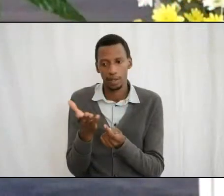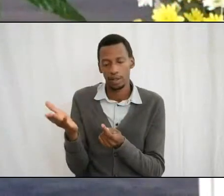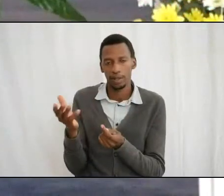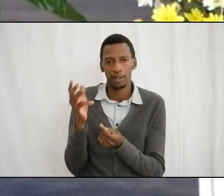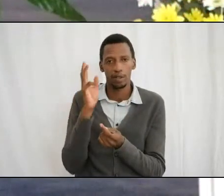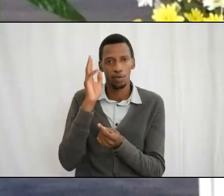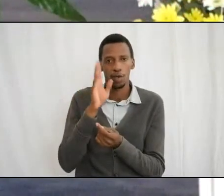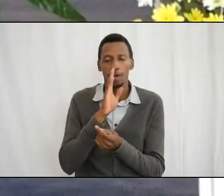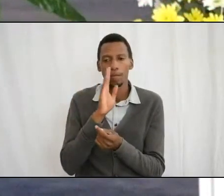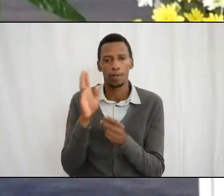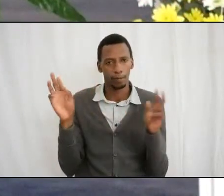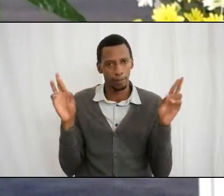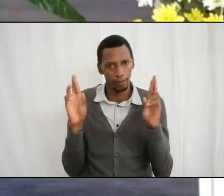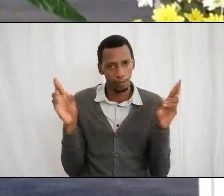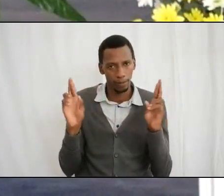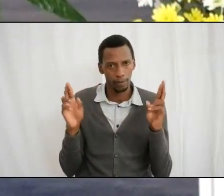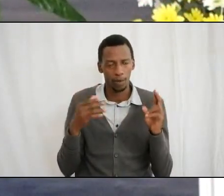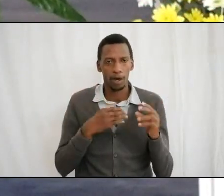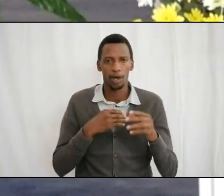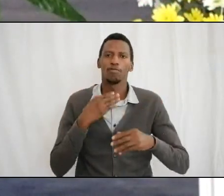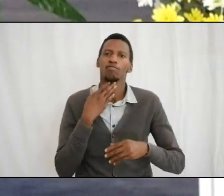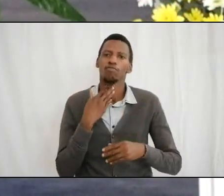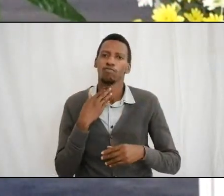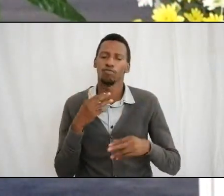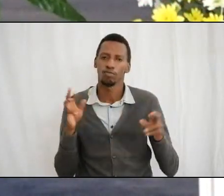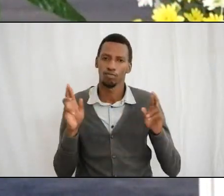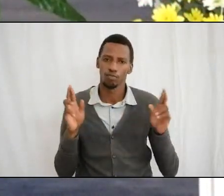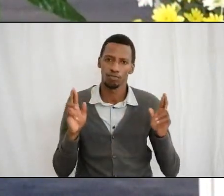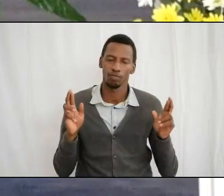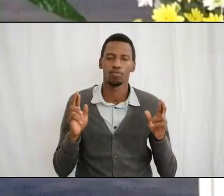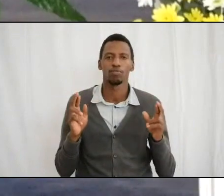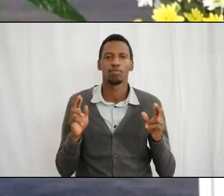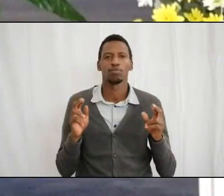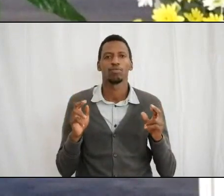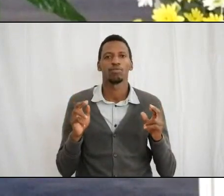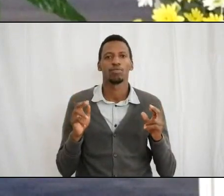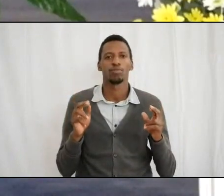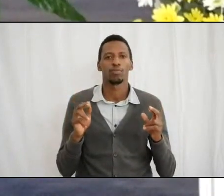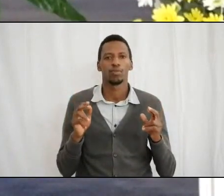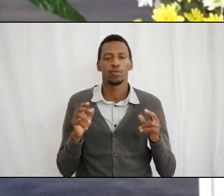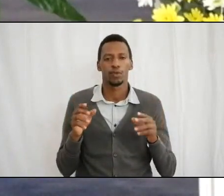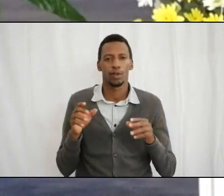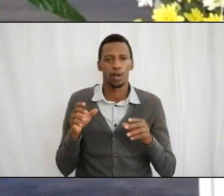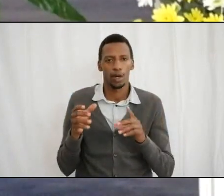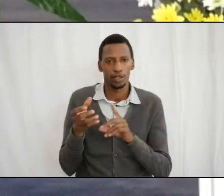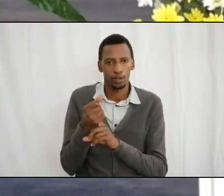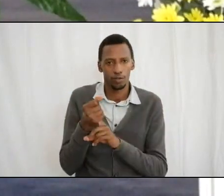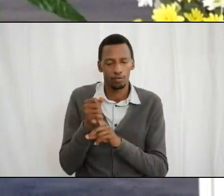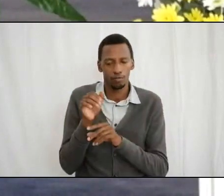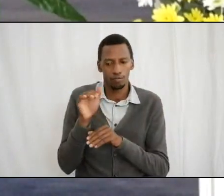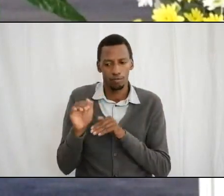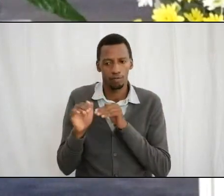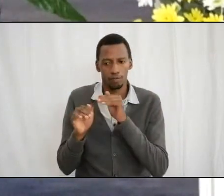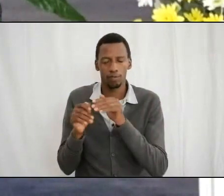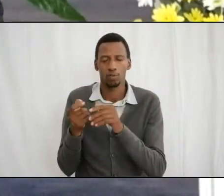be optimistic and enthusiastic as they tick each smaller achievement off the